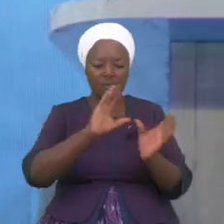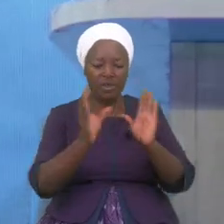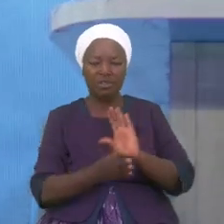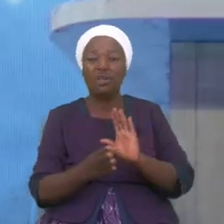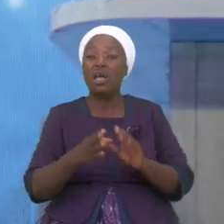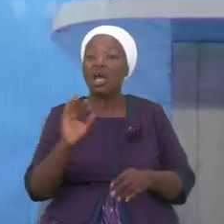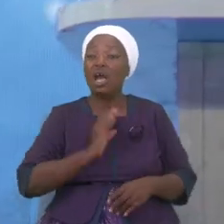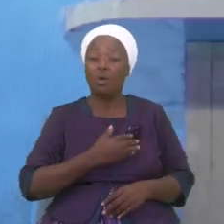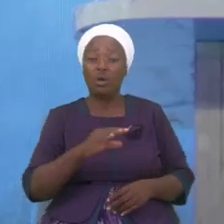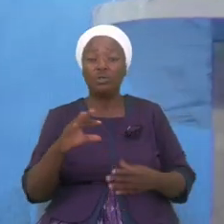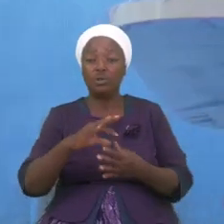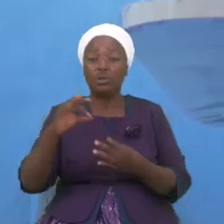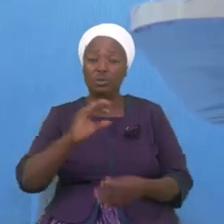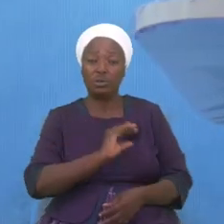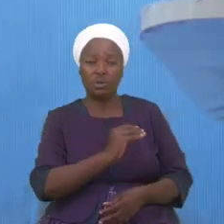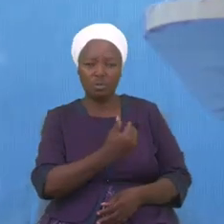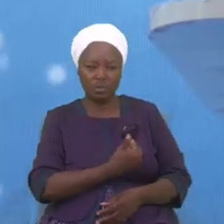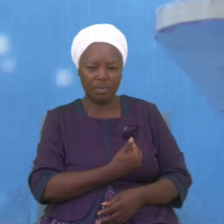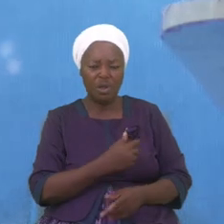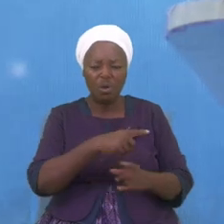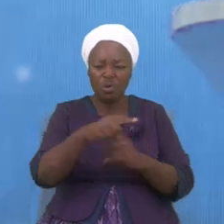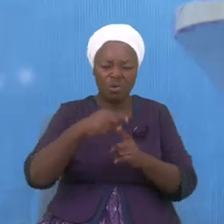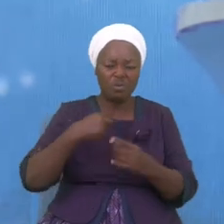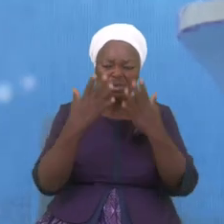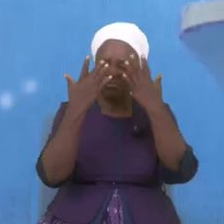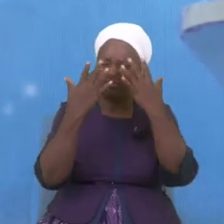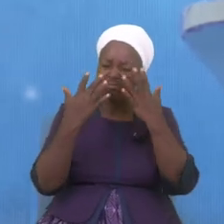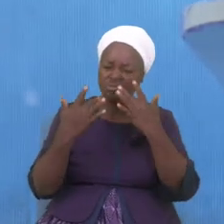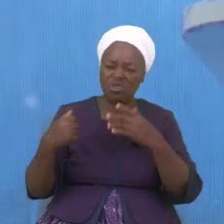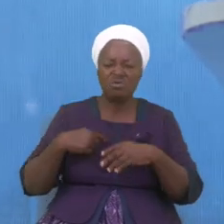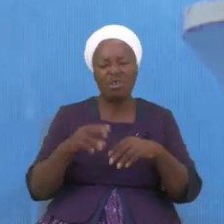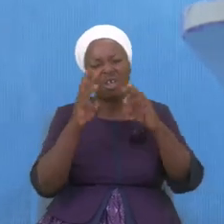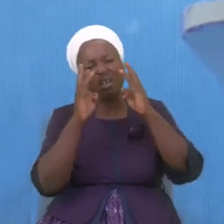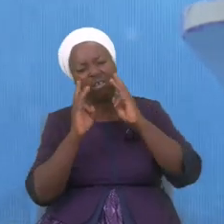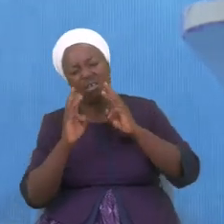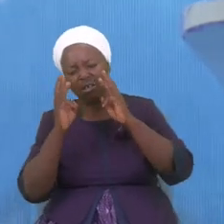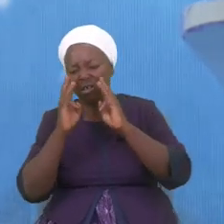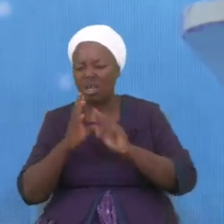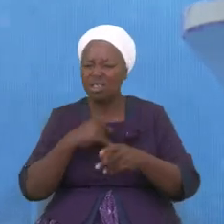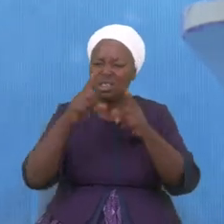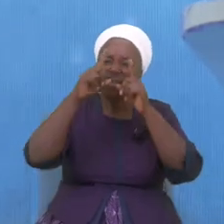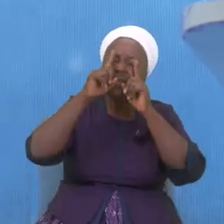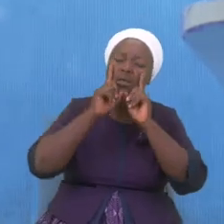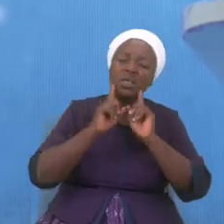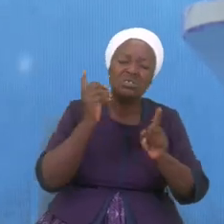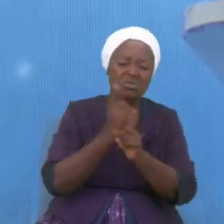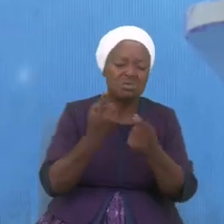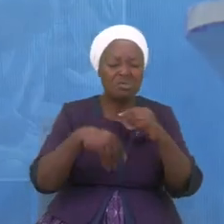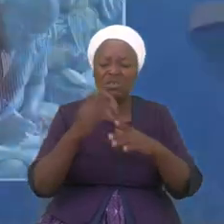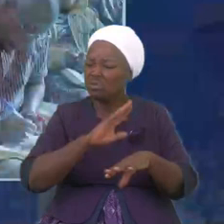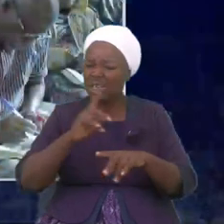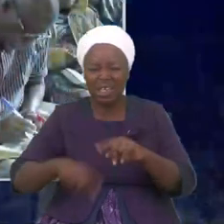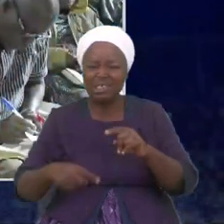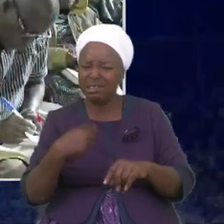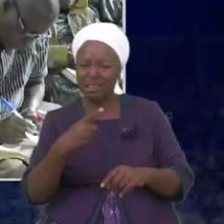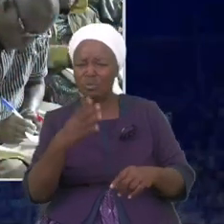soul, when you are sad, you're weeping, you cannot even tell why. The tears are coming out, you cannot tell why.